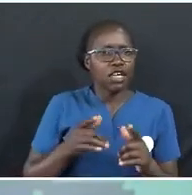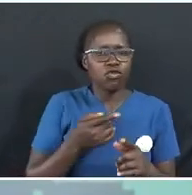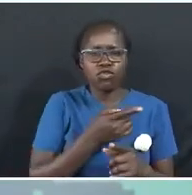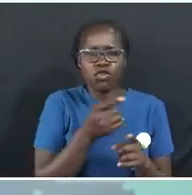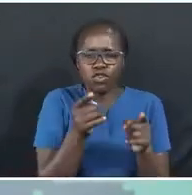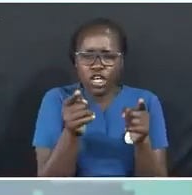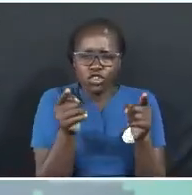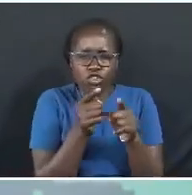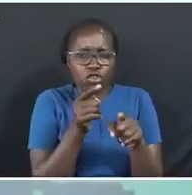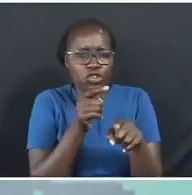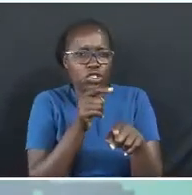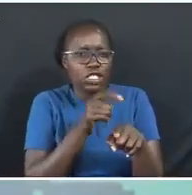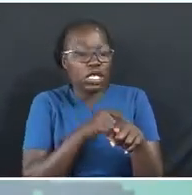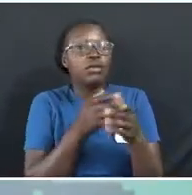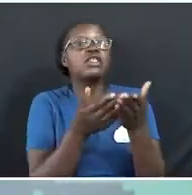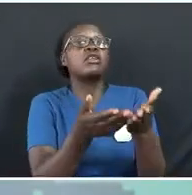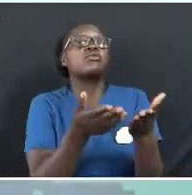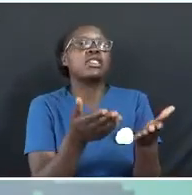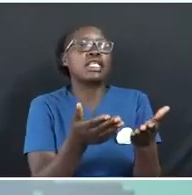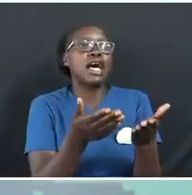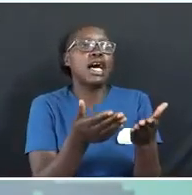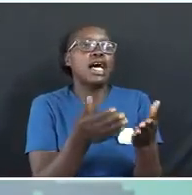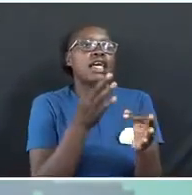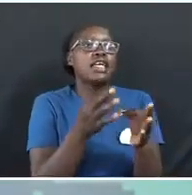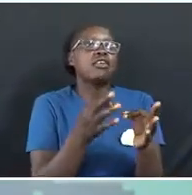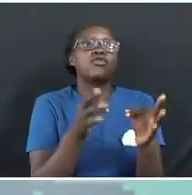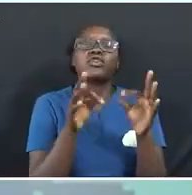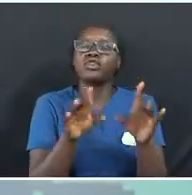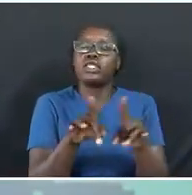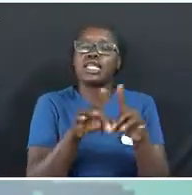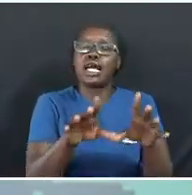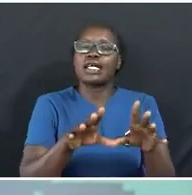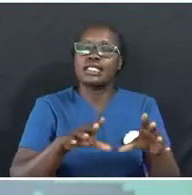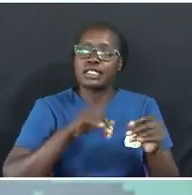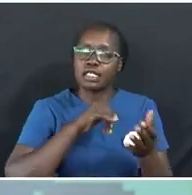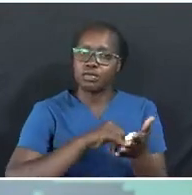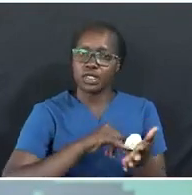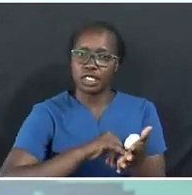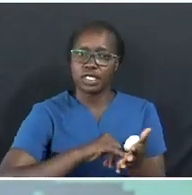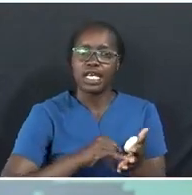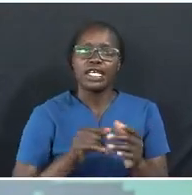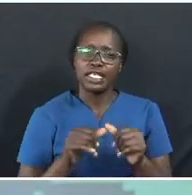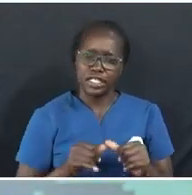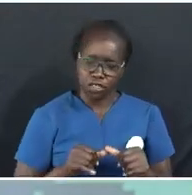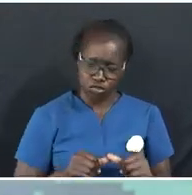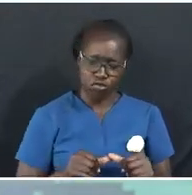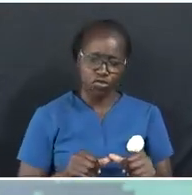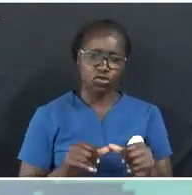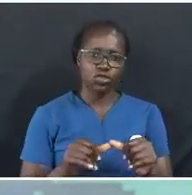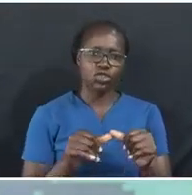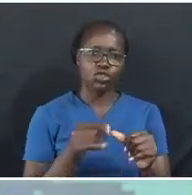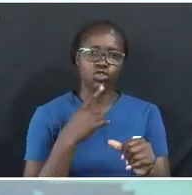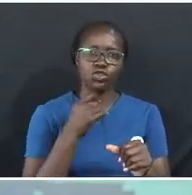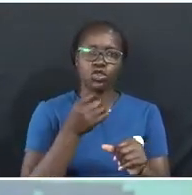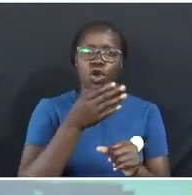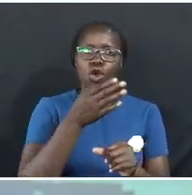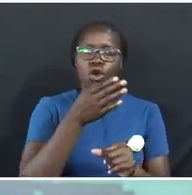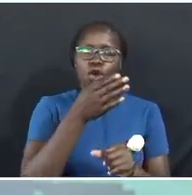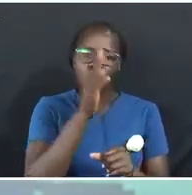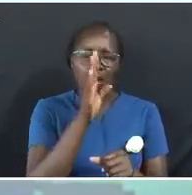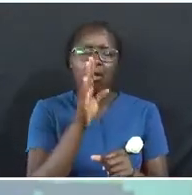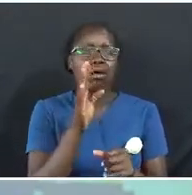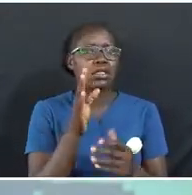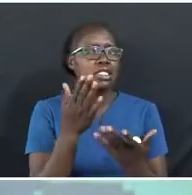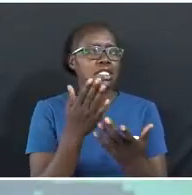short time. It will be there as long as things shall last. In other words, it's a continuous one. So God loved the world so